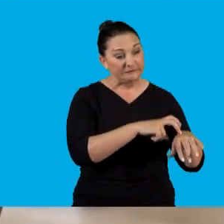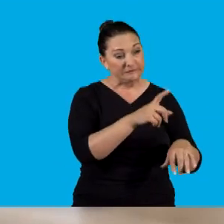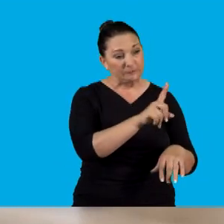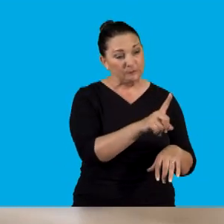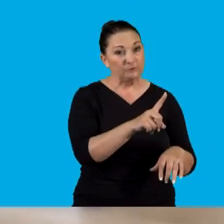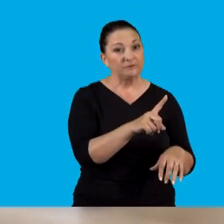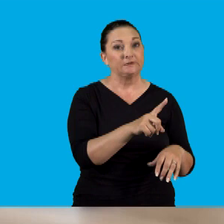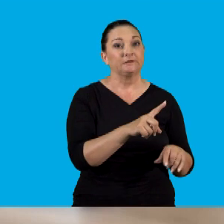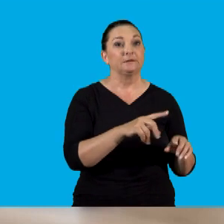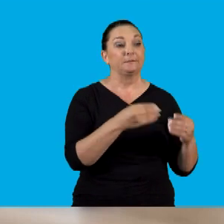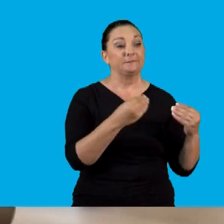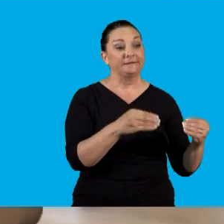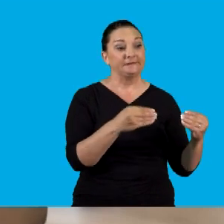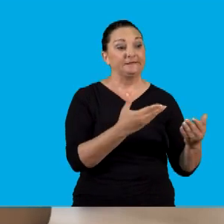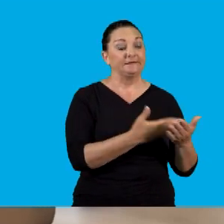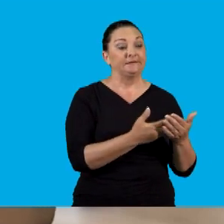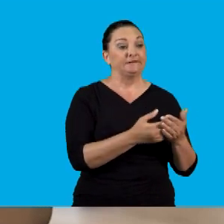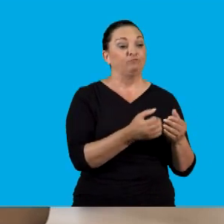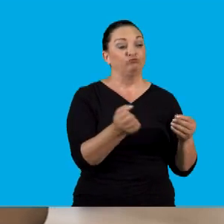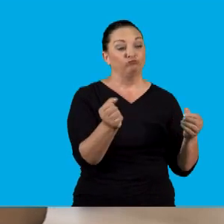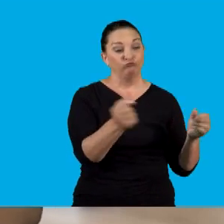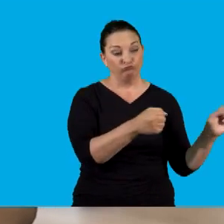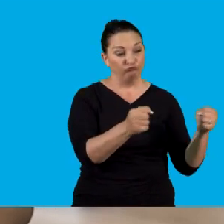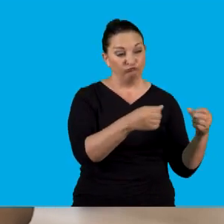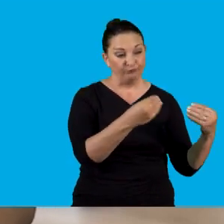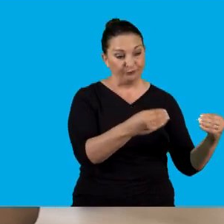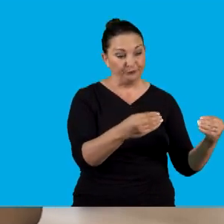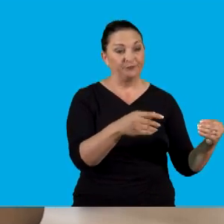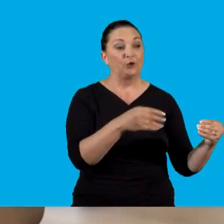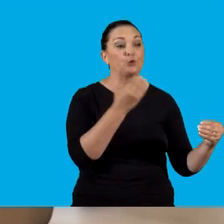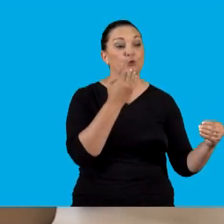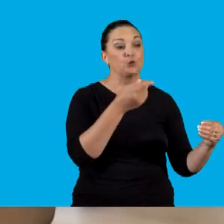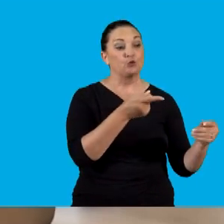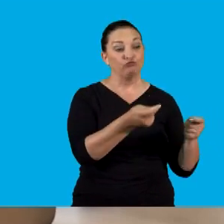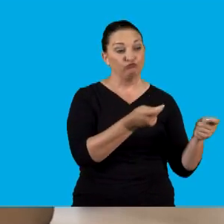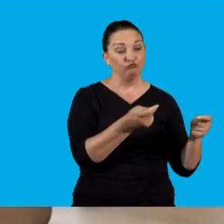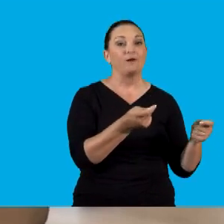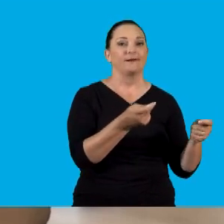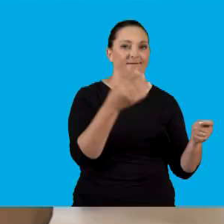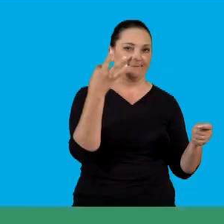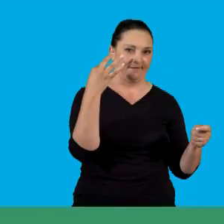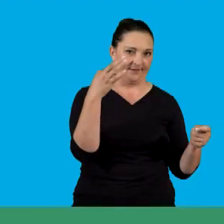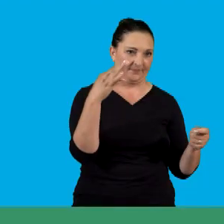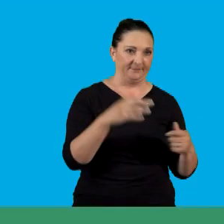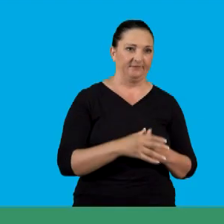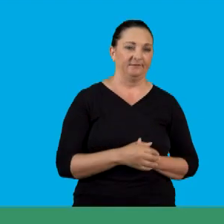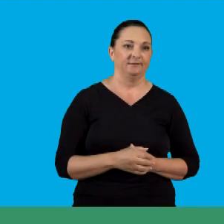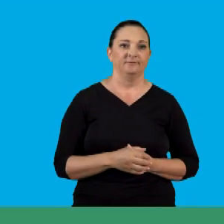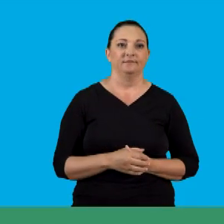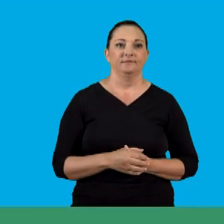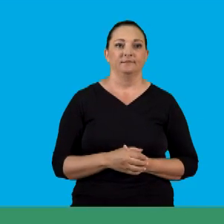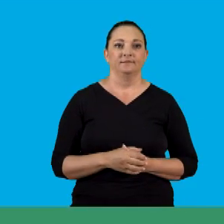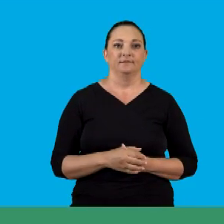that is controlled by the government, through the businesses rather, that are controlled by the government. Another aim is